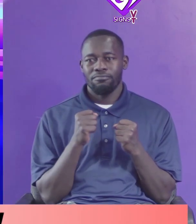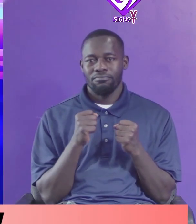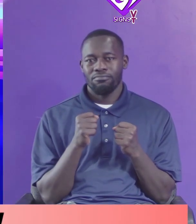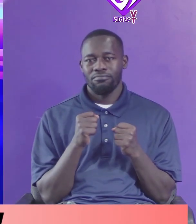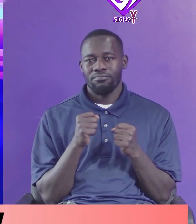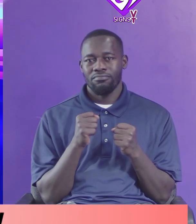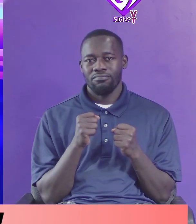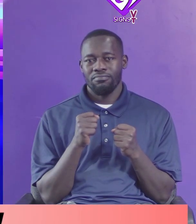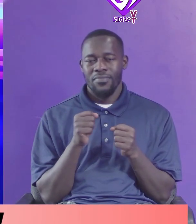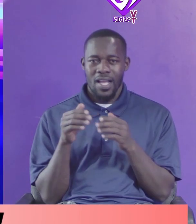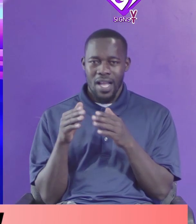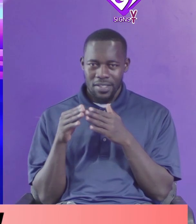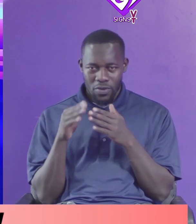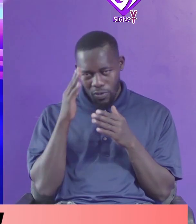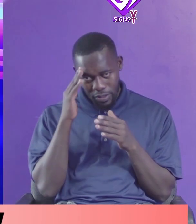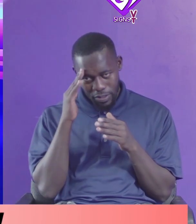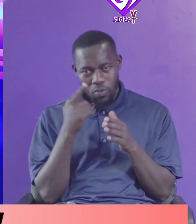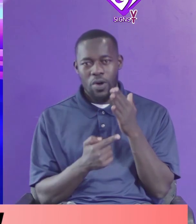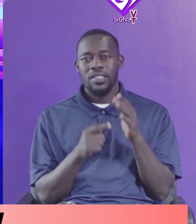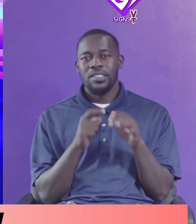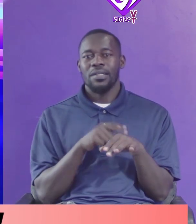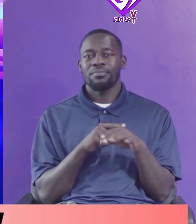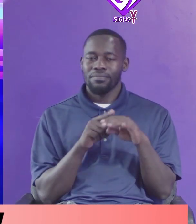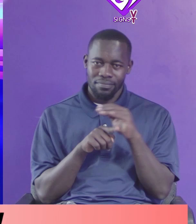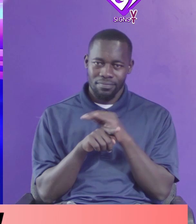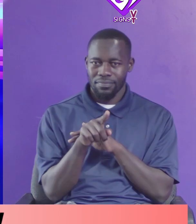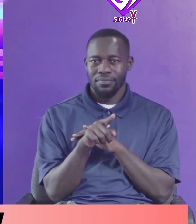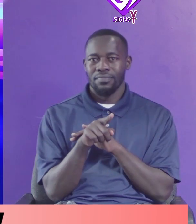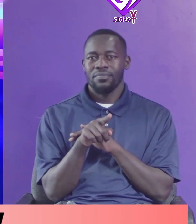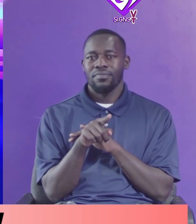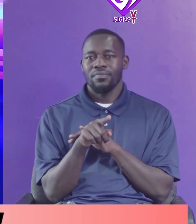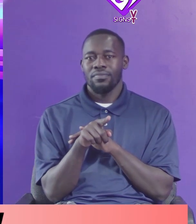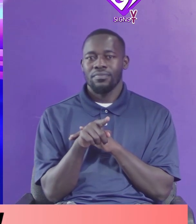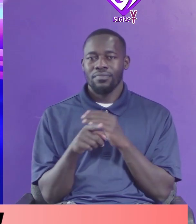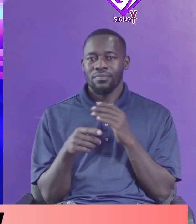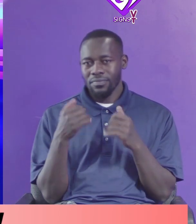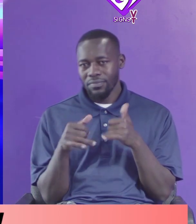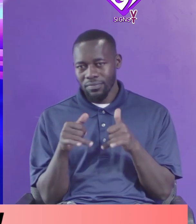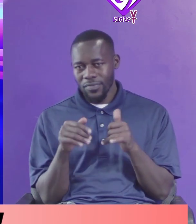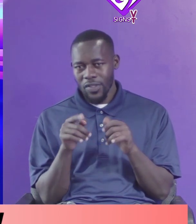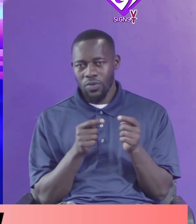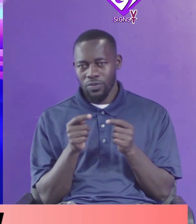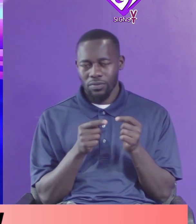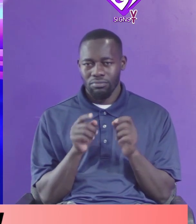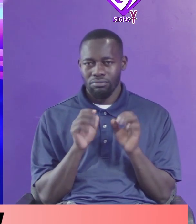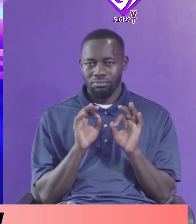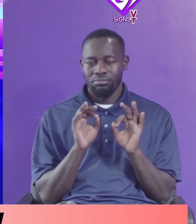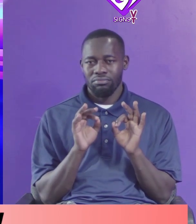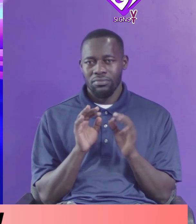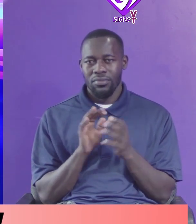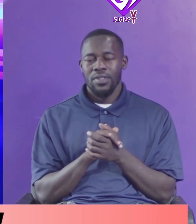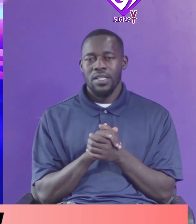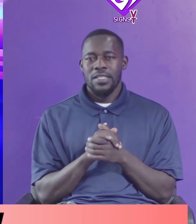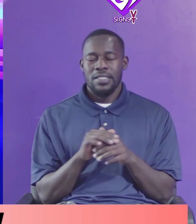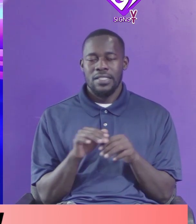run. They know when to play the ball around and keep out possession. They've been able to do that really nicely. And again, let's